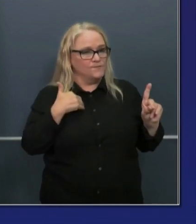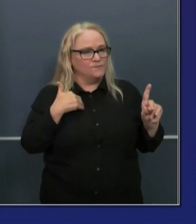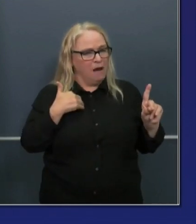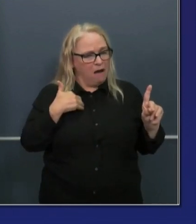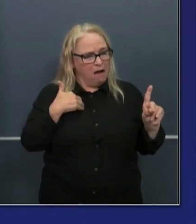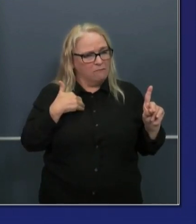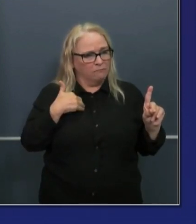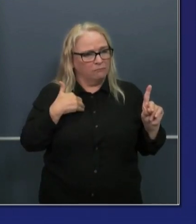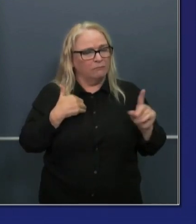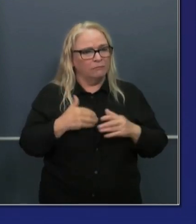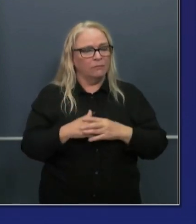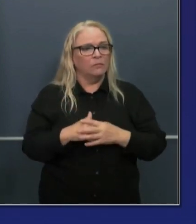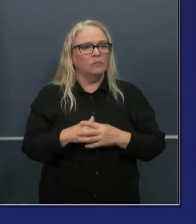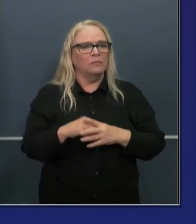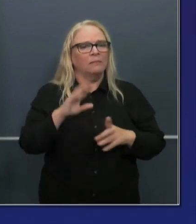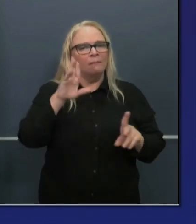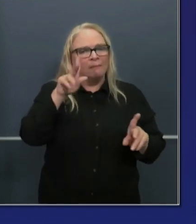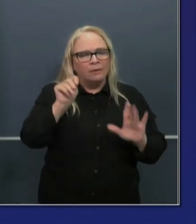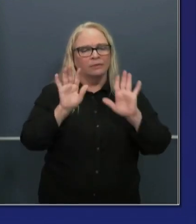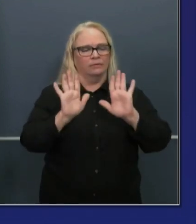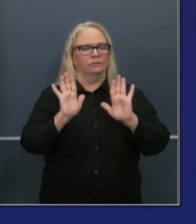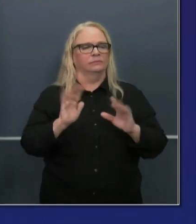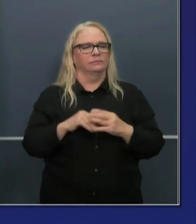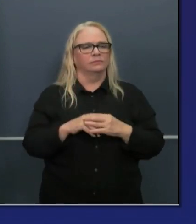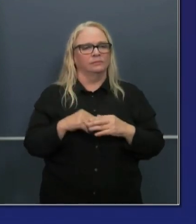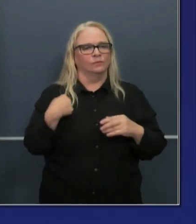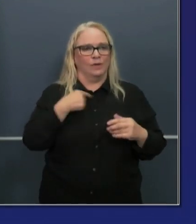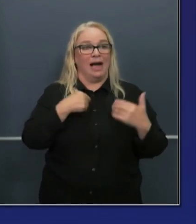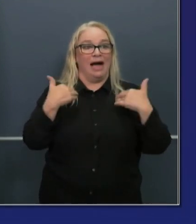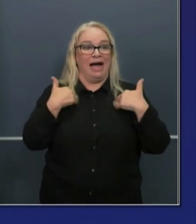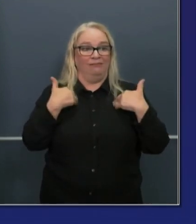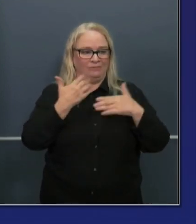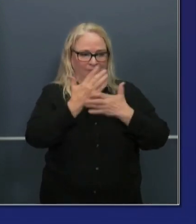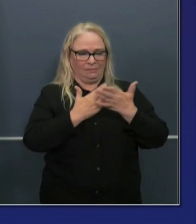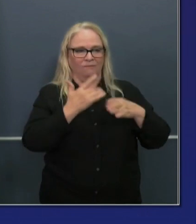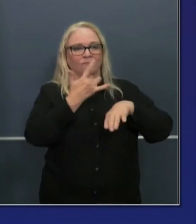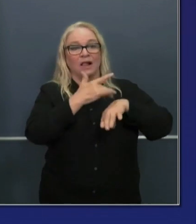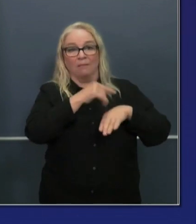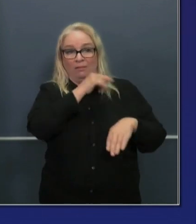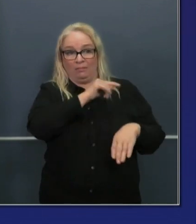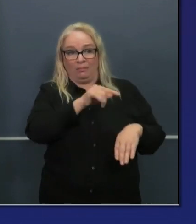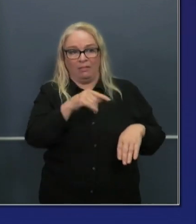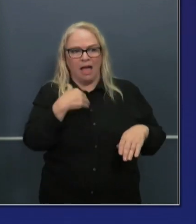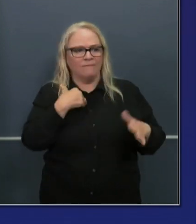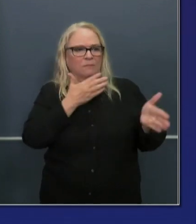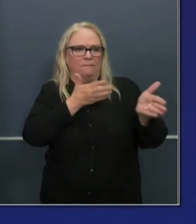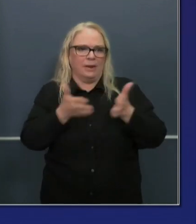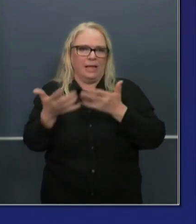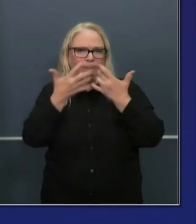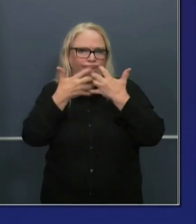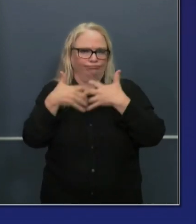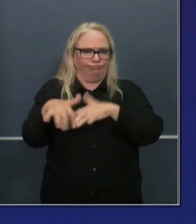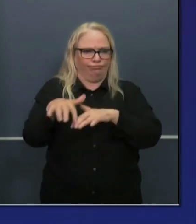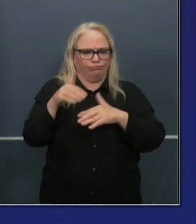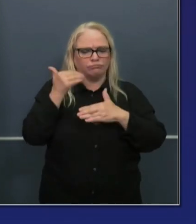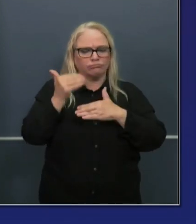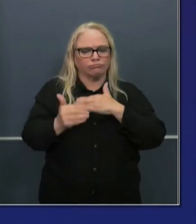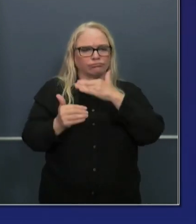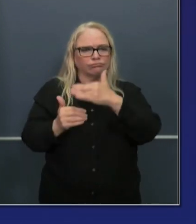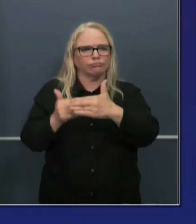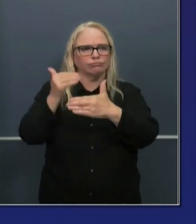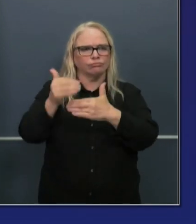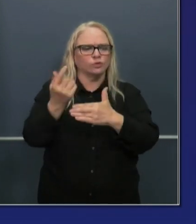44,336. So we have the capacity, and we have plans, we have protocols, on-site,